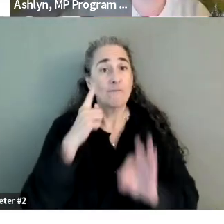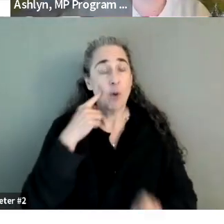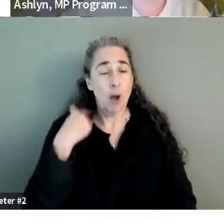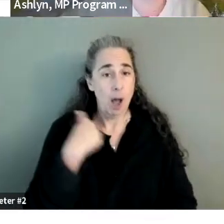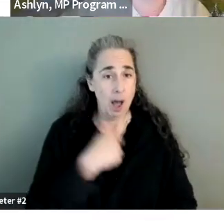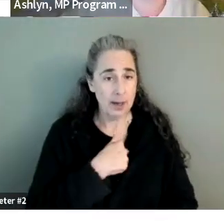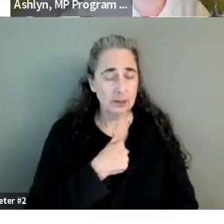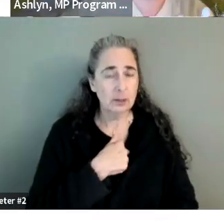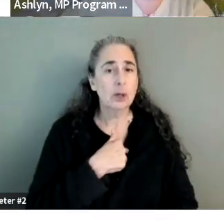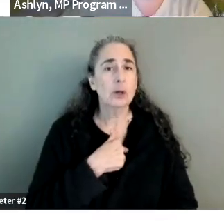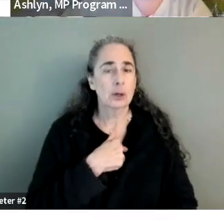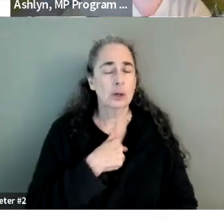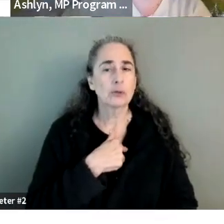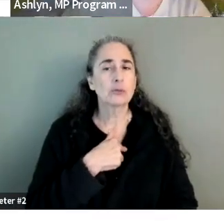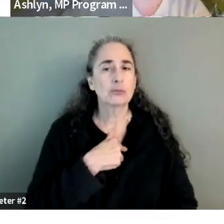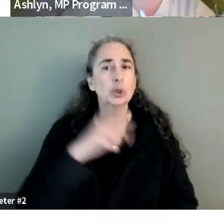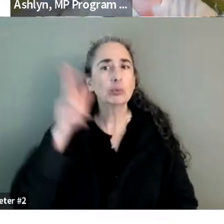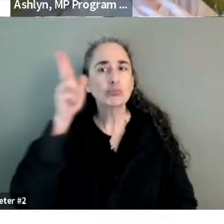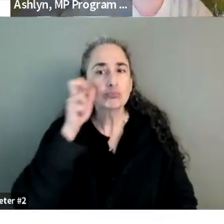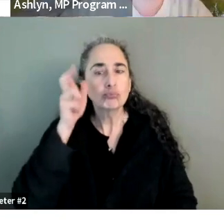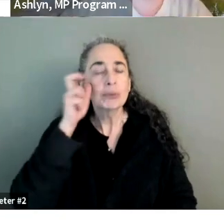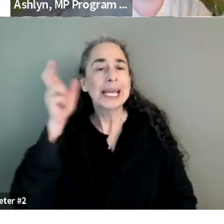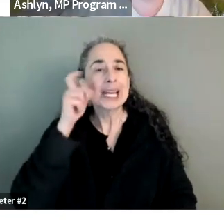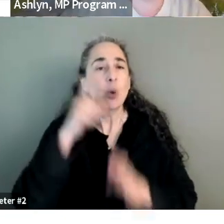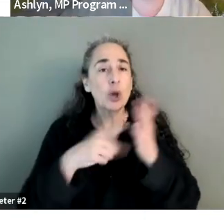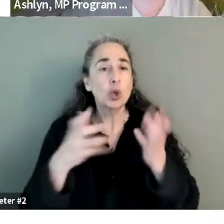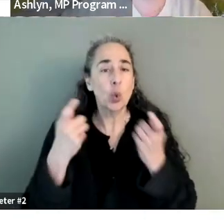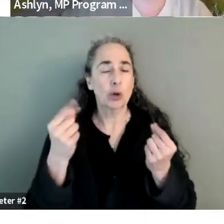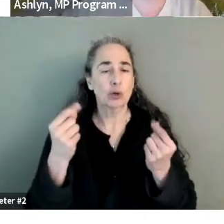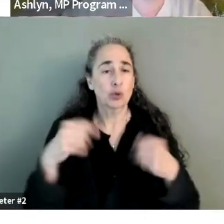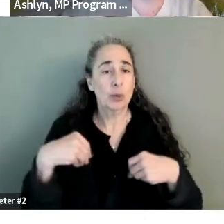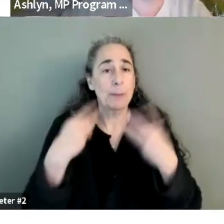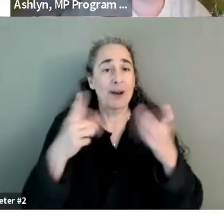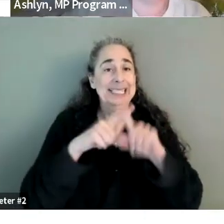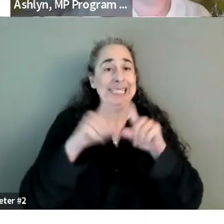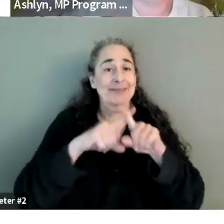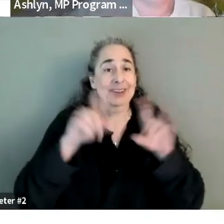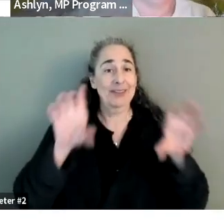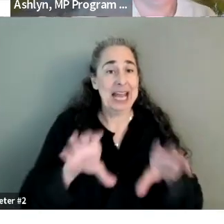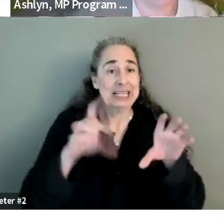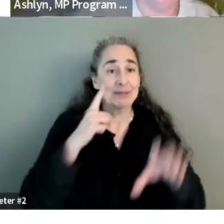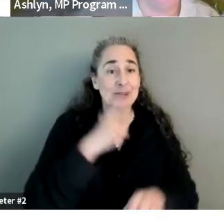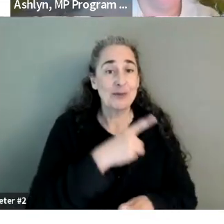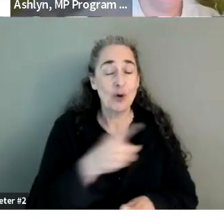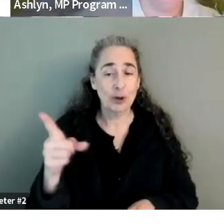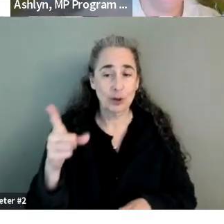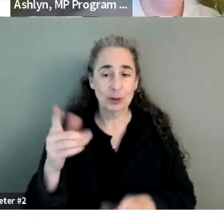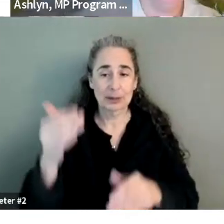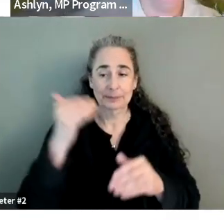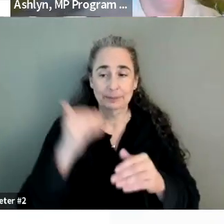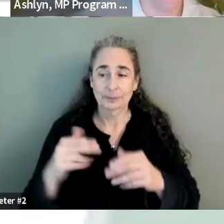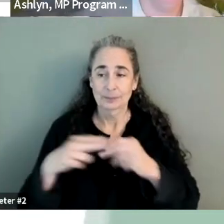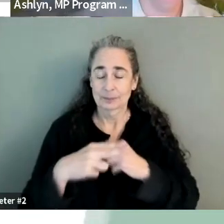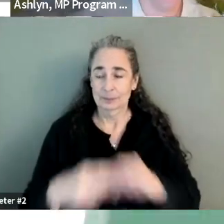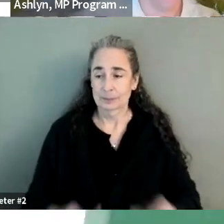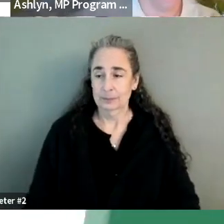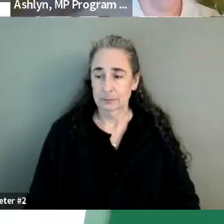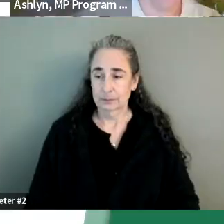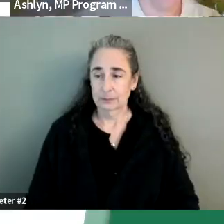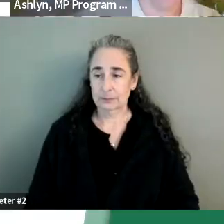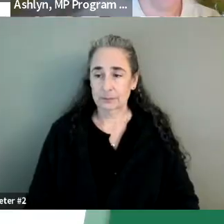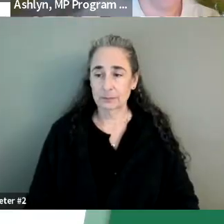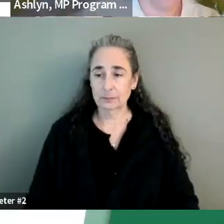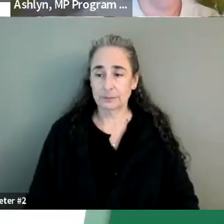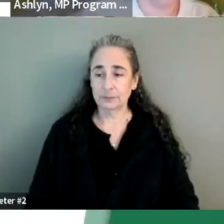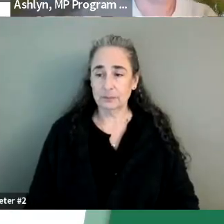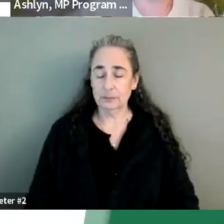to hear what you would like to do so that we can provide those activities for you. Next slide.